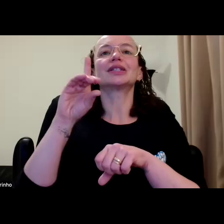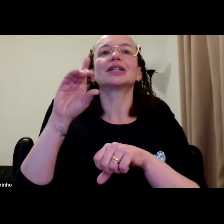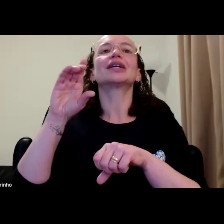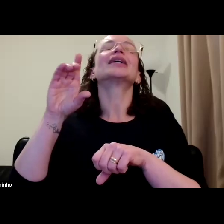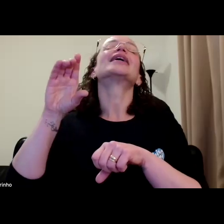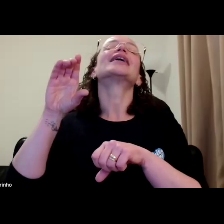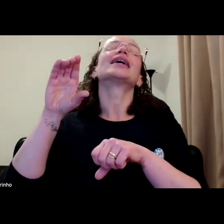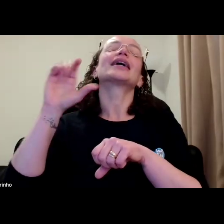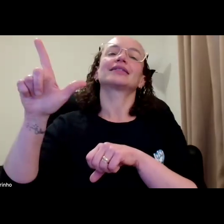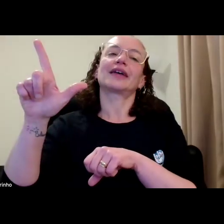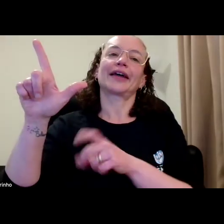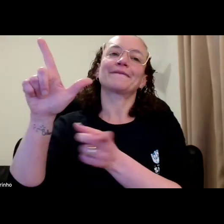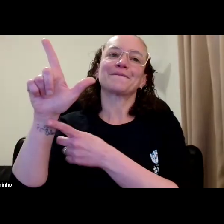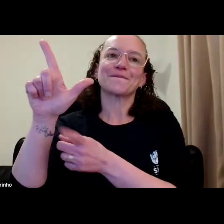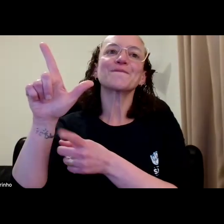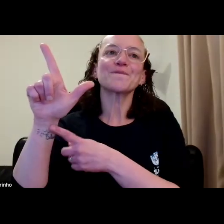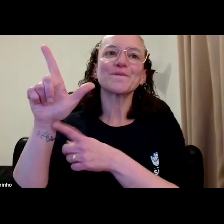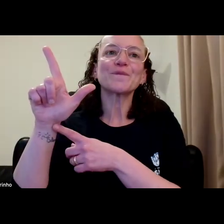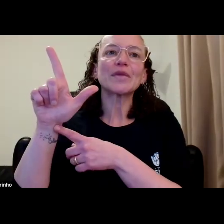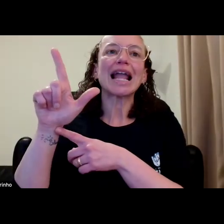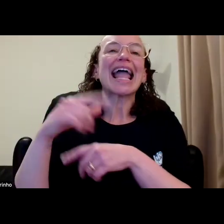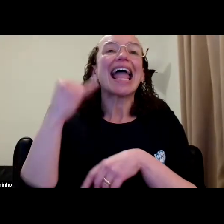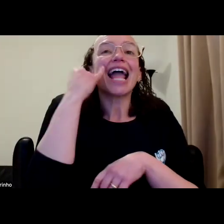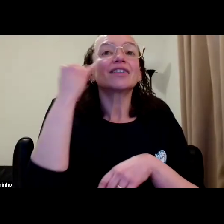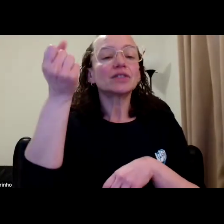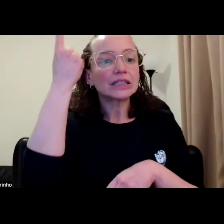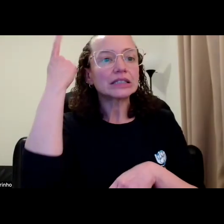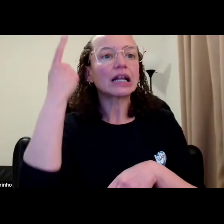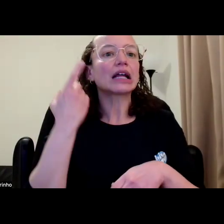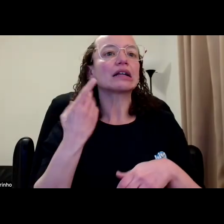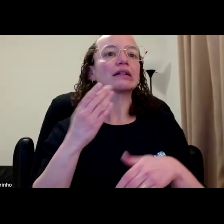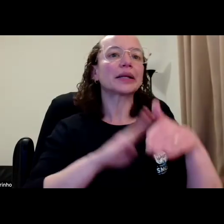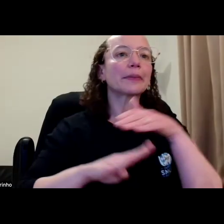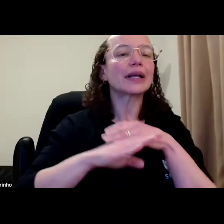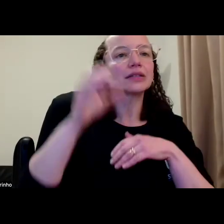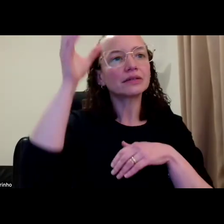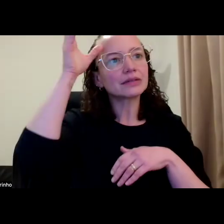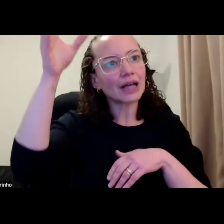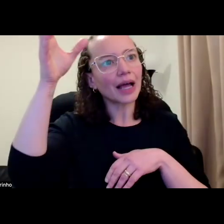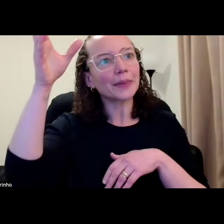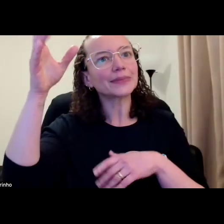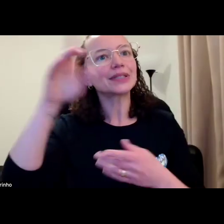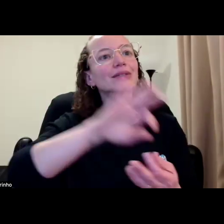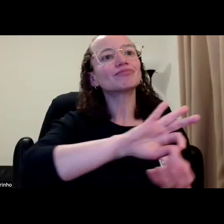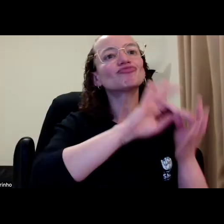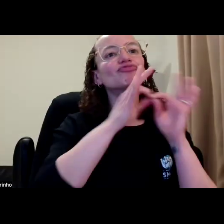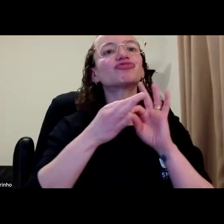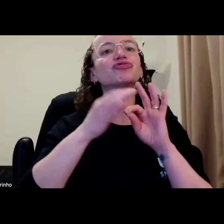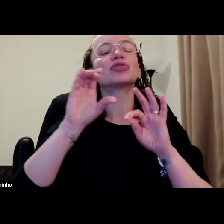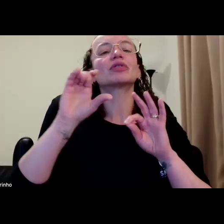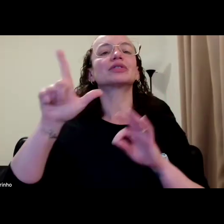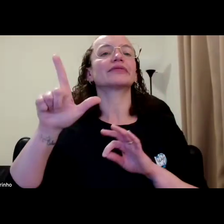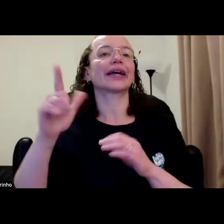It's important that you understand the classifiers. And if you understand the basic